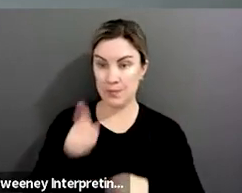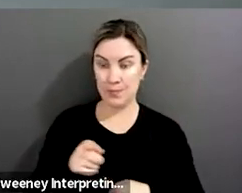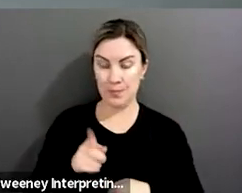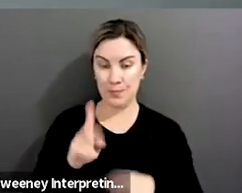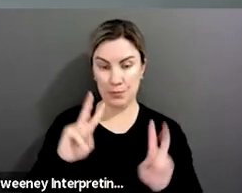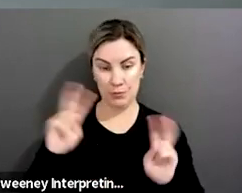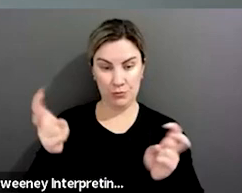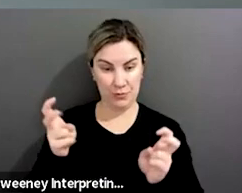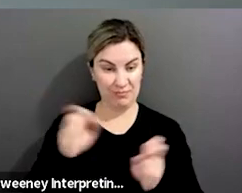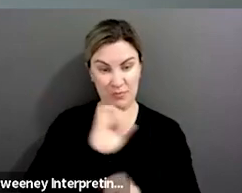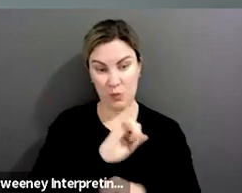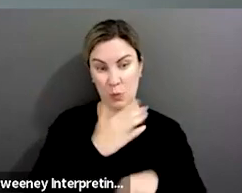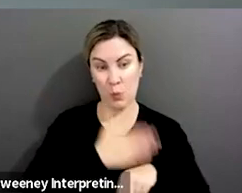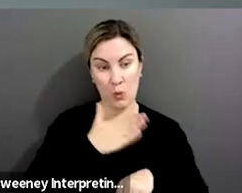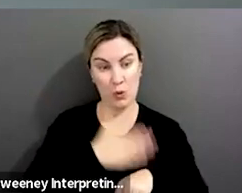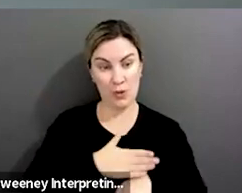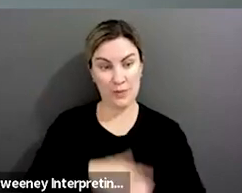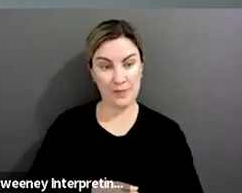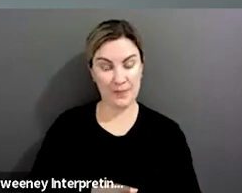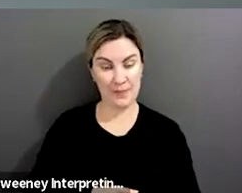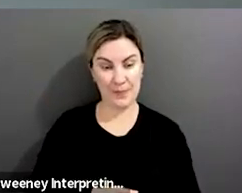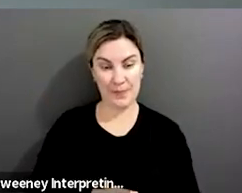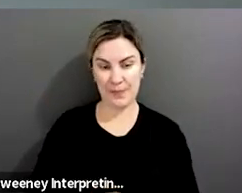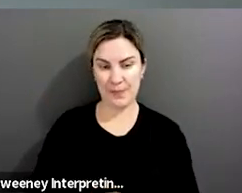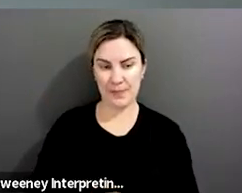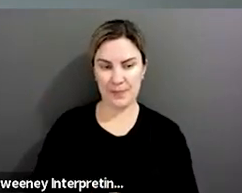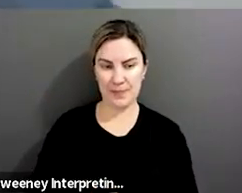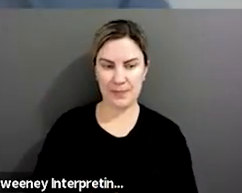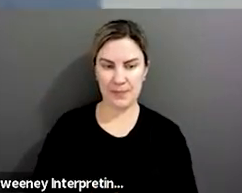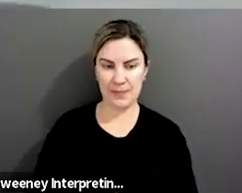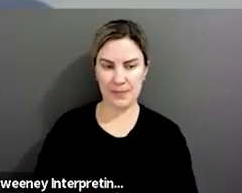some of the work your team has been doing in that sense as well.